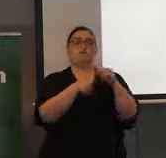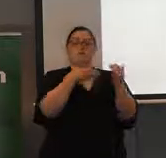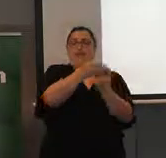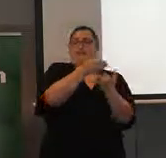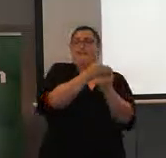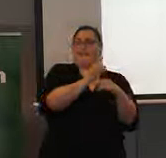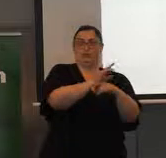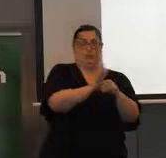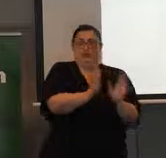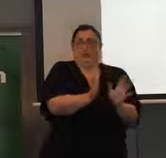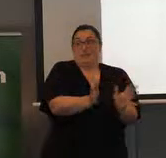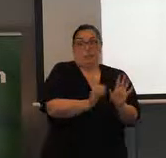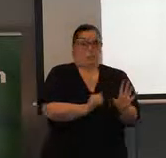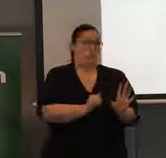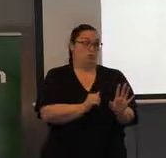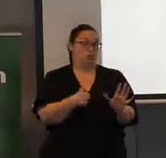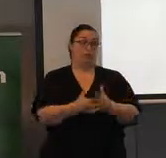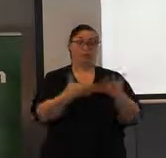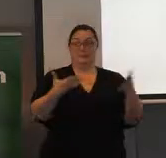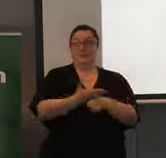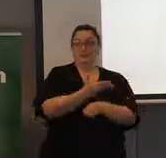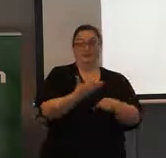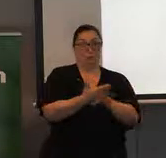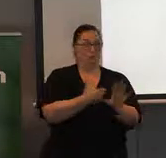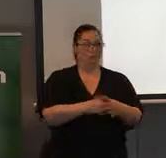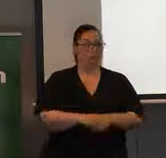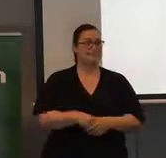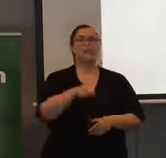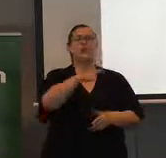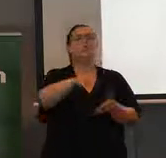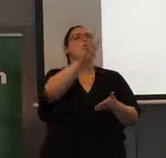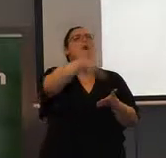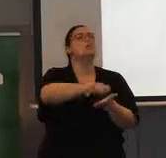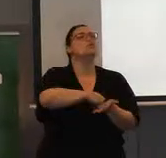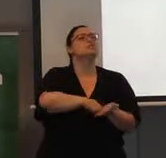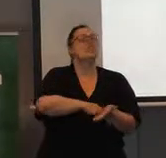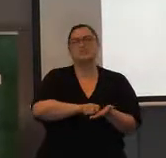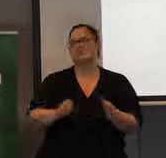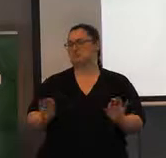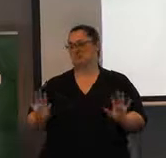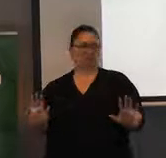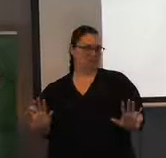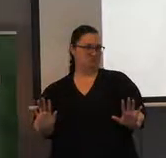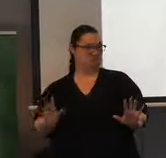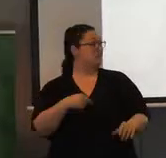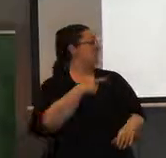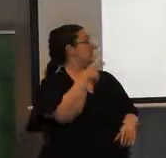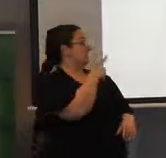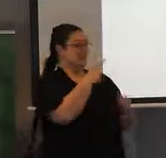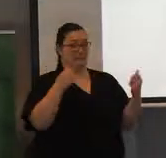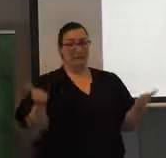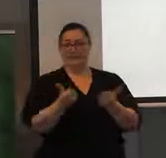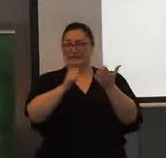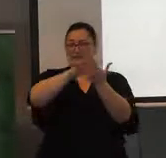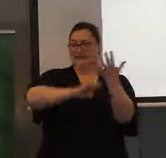that we do. And believe me, that's a big job on its own. I'd prefer that you don't try to take a lot of notes today. I've intentionally